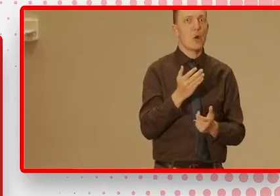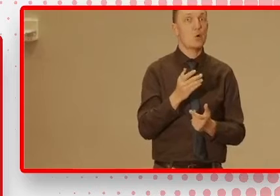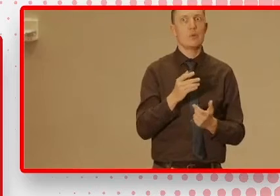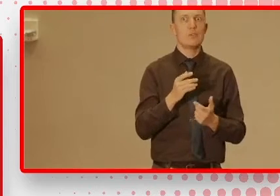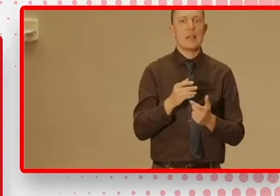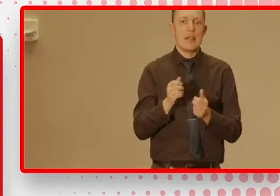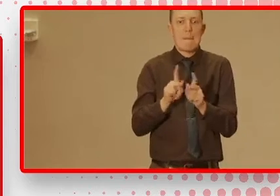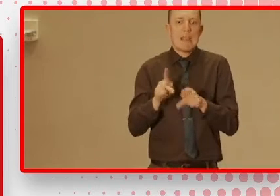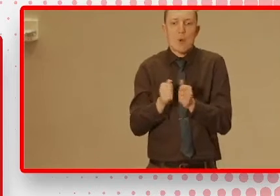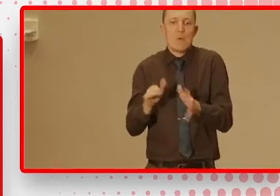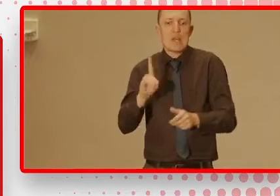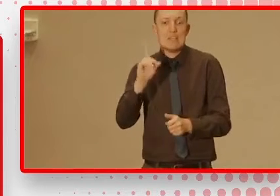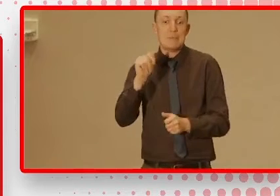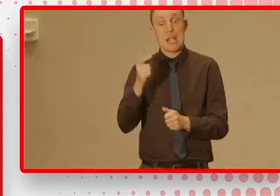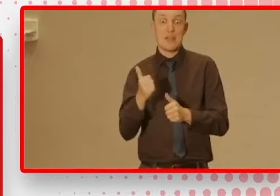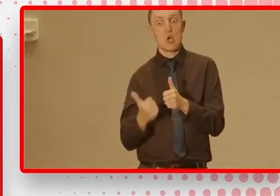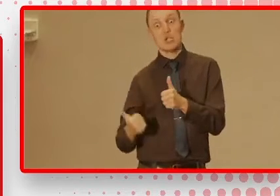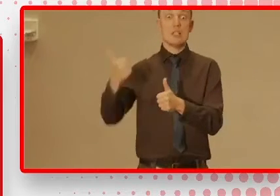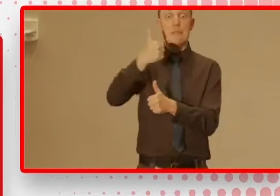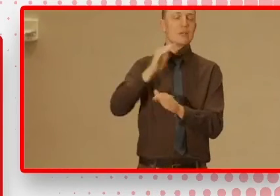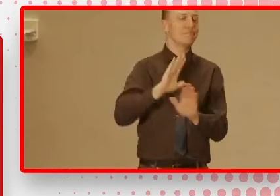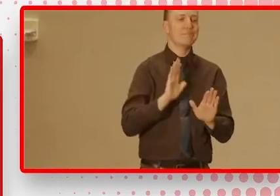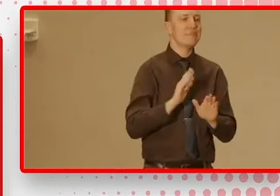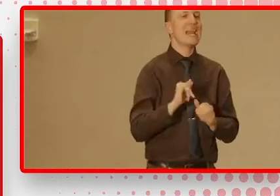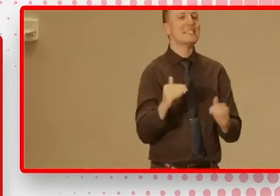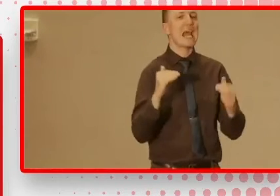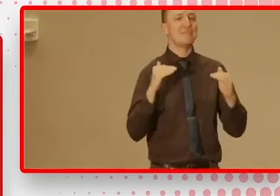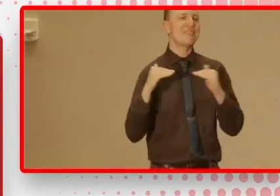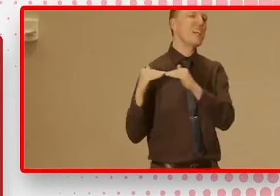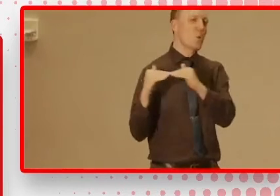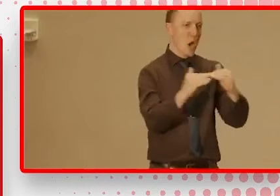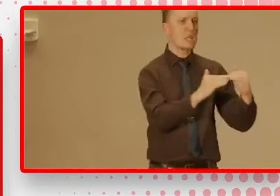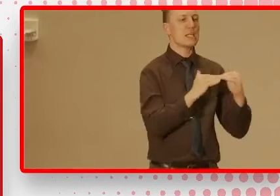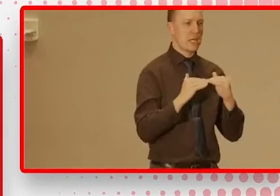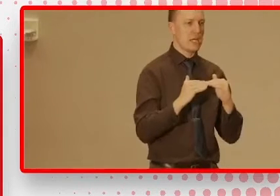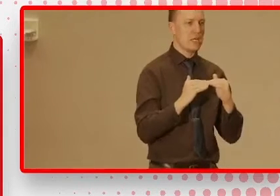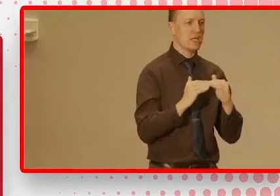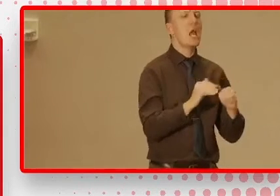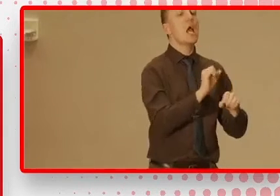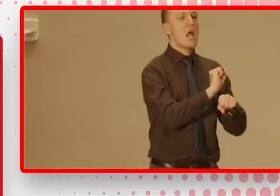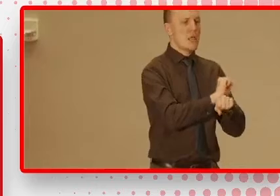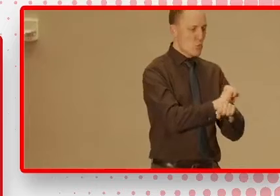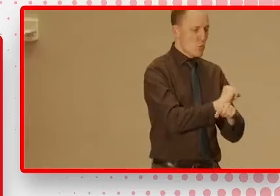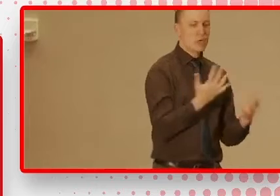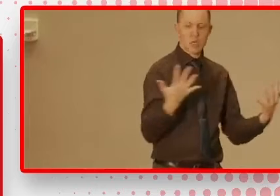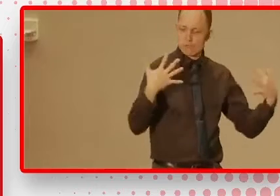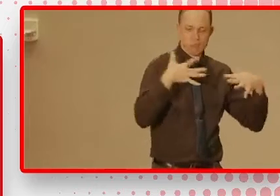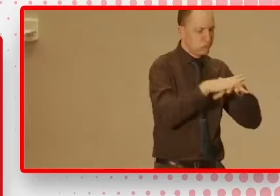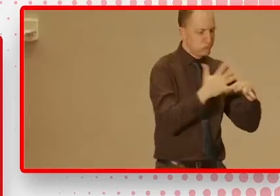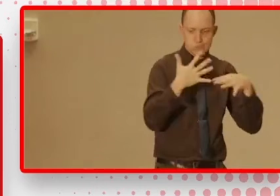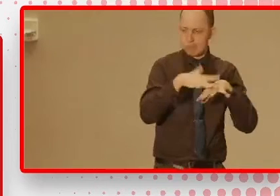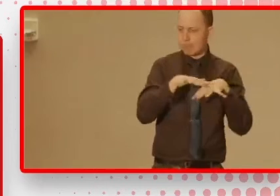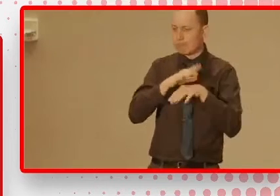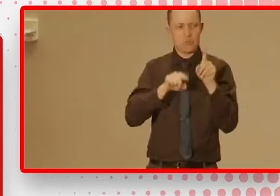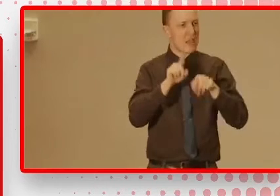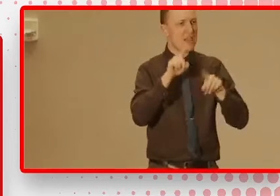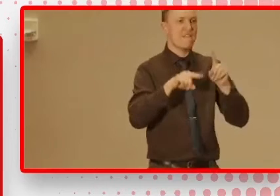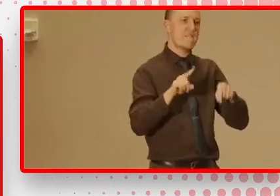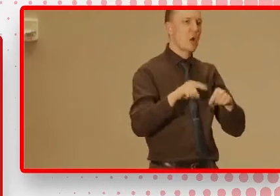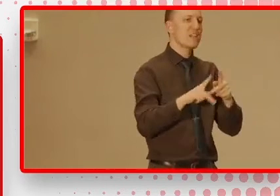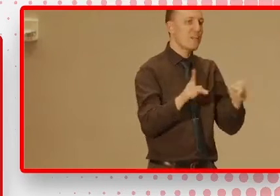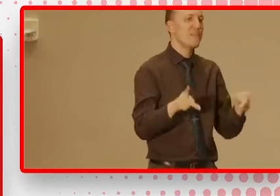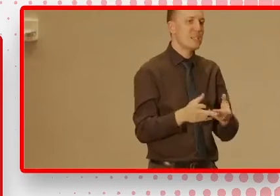not what the law talks about. It's that equality. They're working among everybody with disabilities at all various positions.